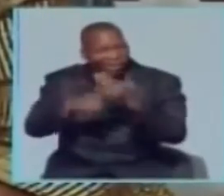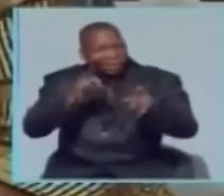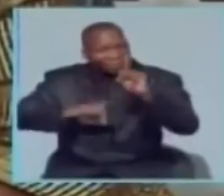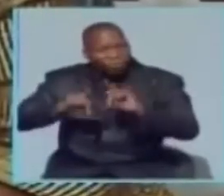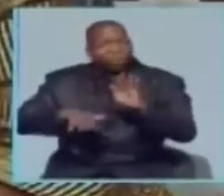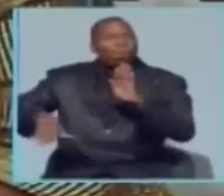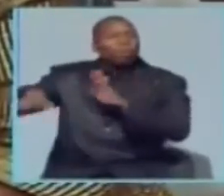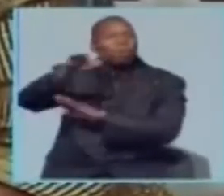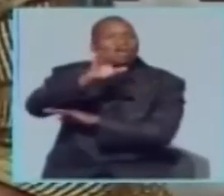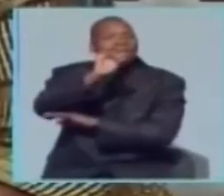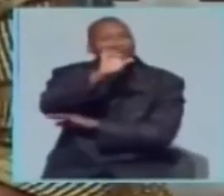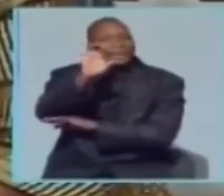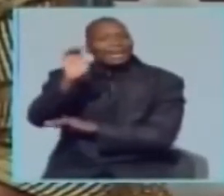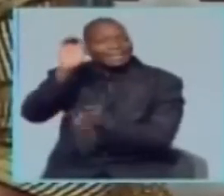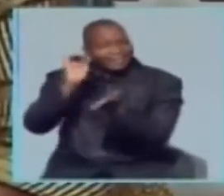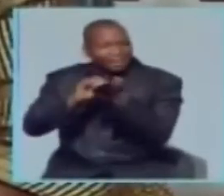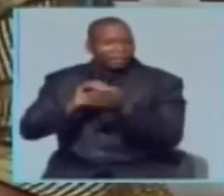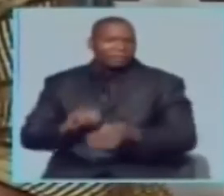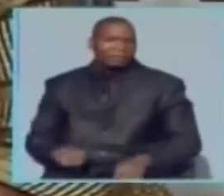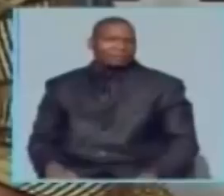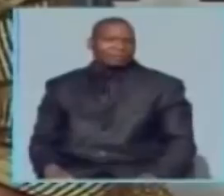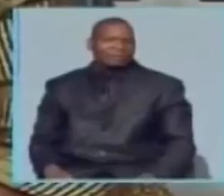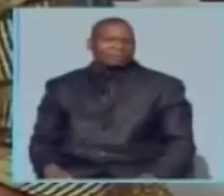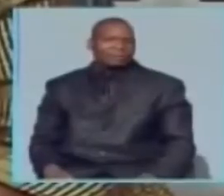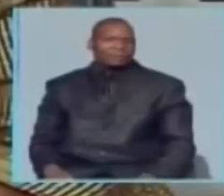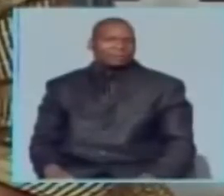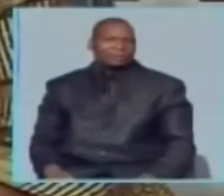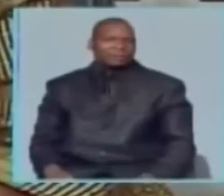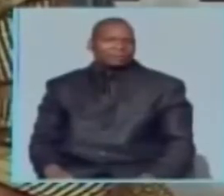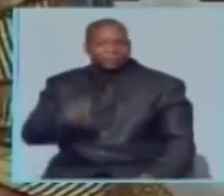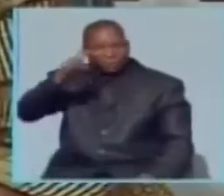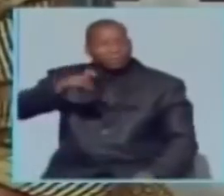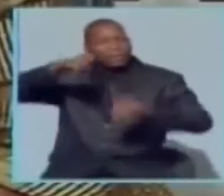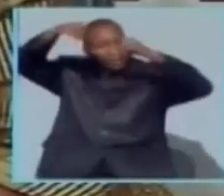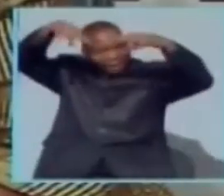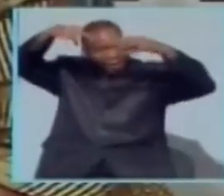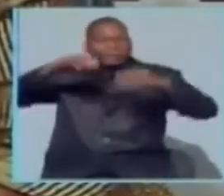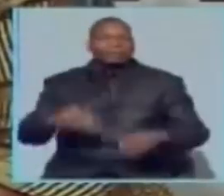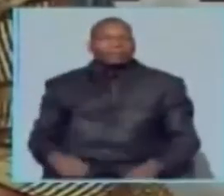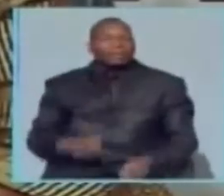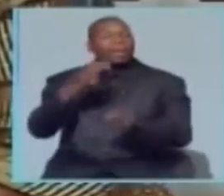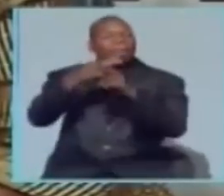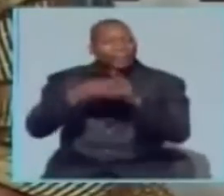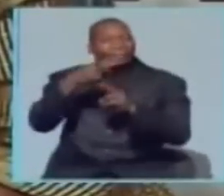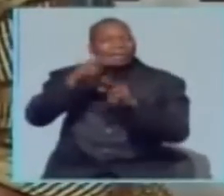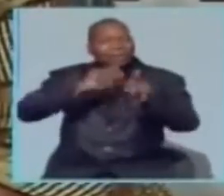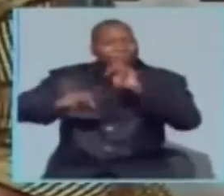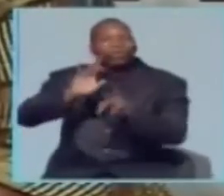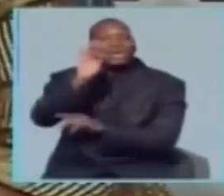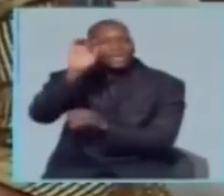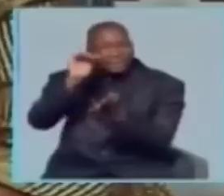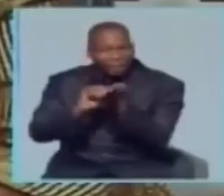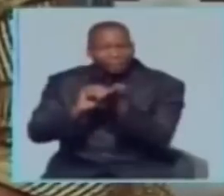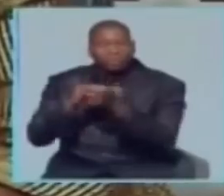people in terms of power supply. Every month there are about 8,000 people who apply